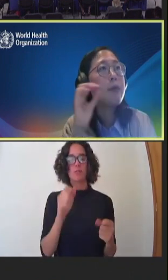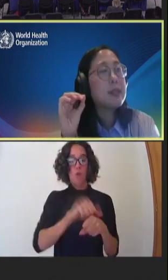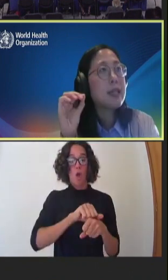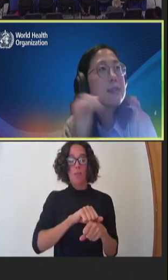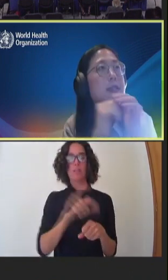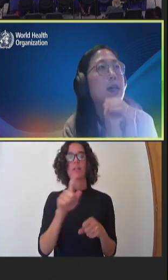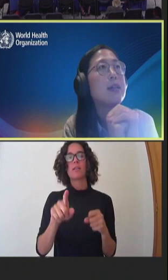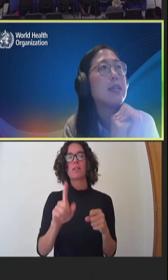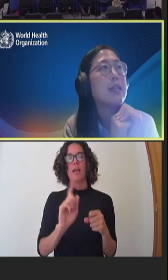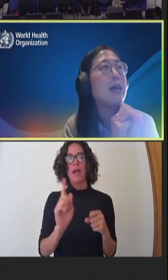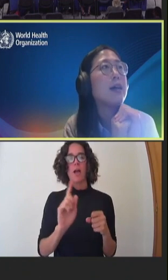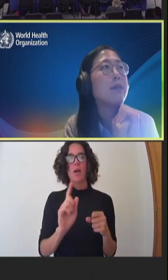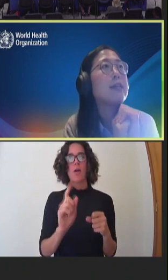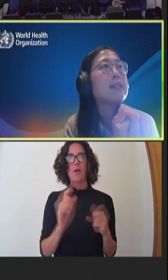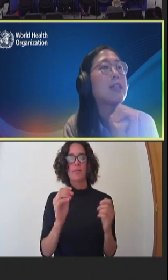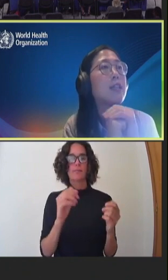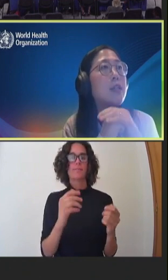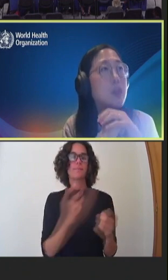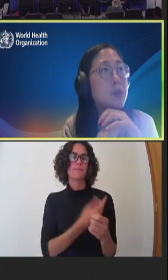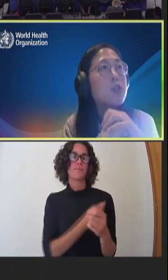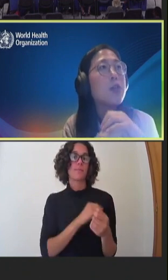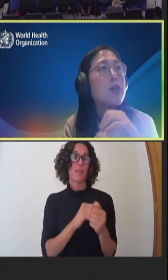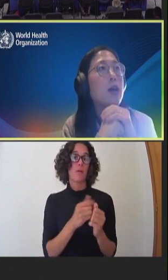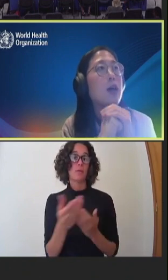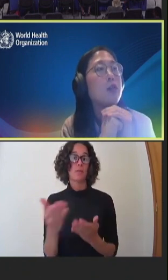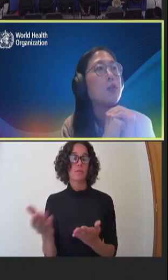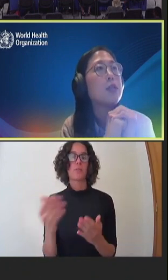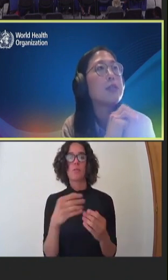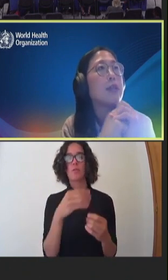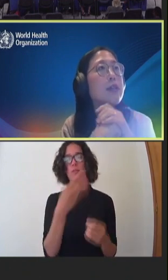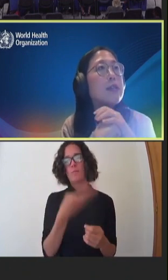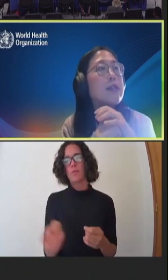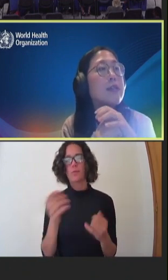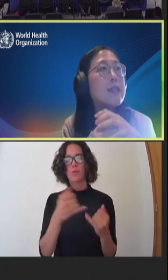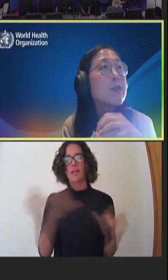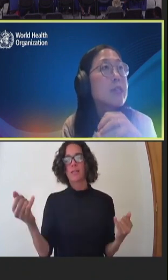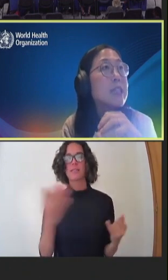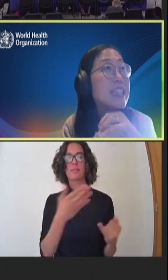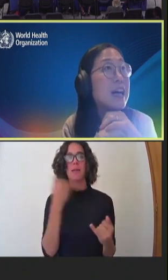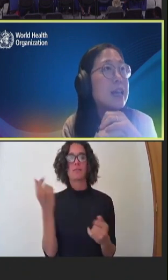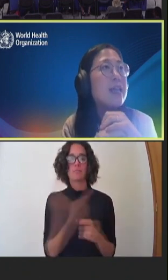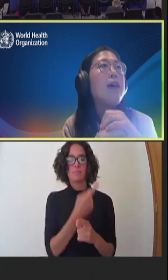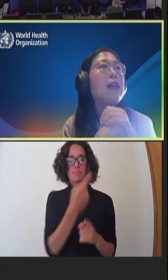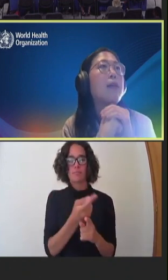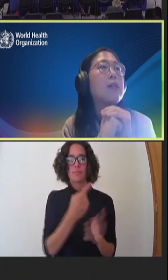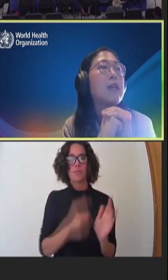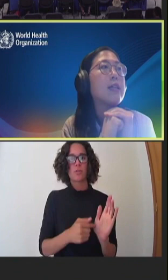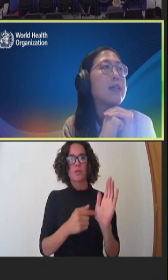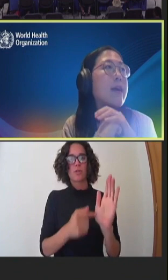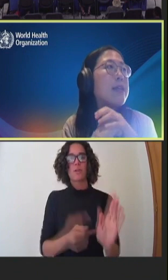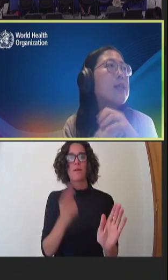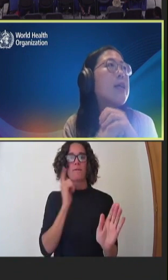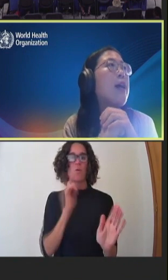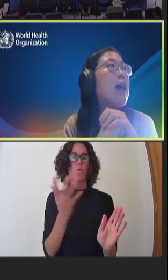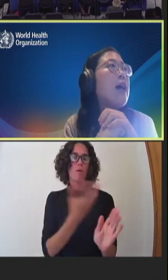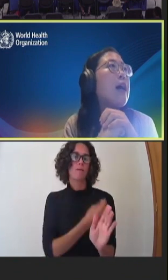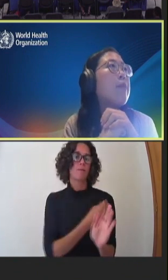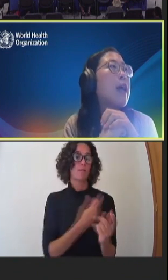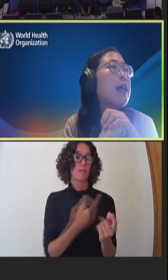really represent the vaccination contribution to this decline in the mortality